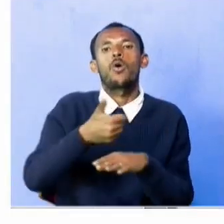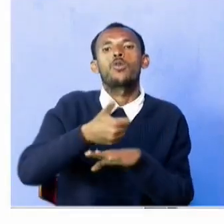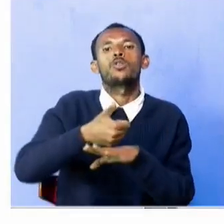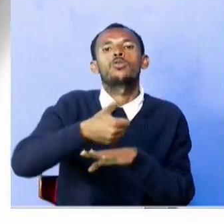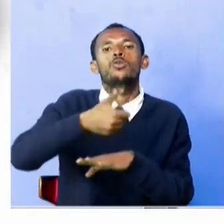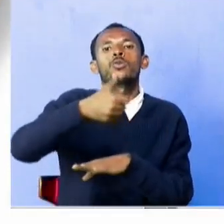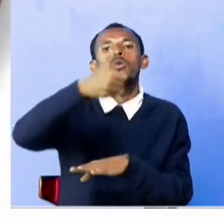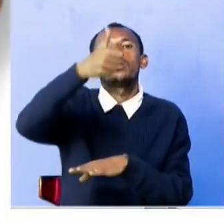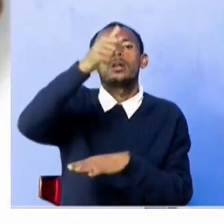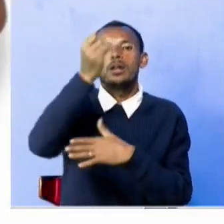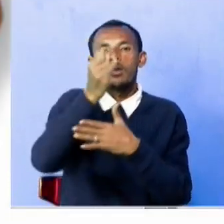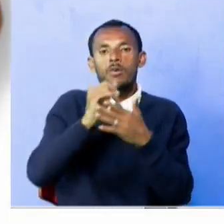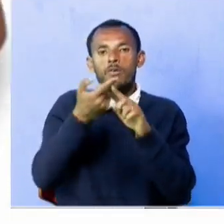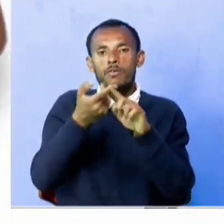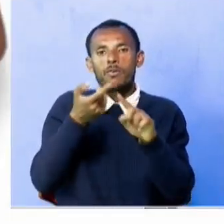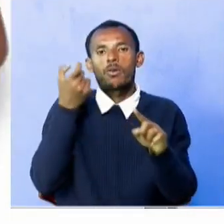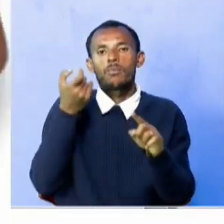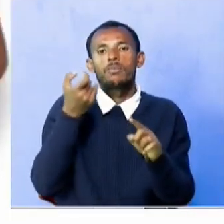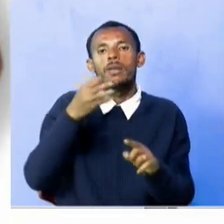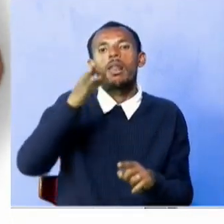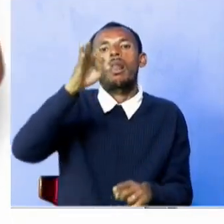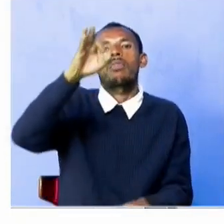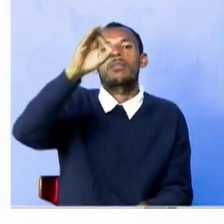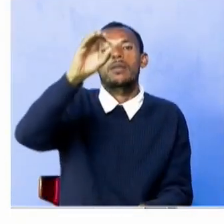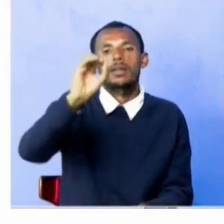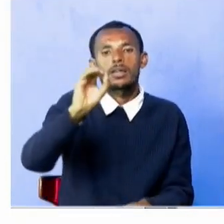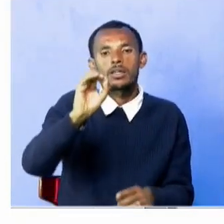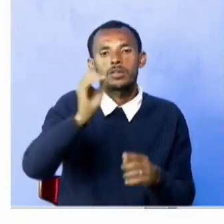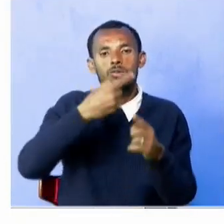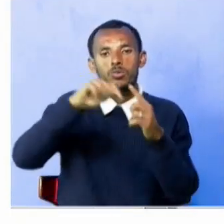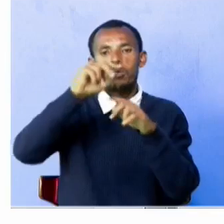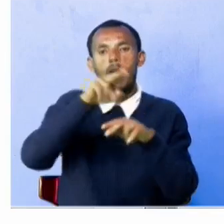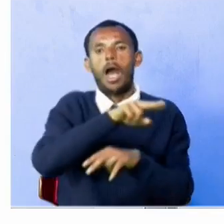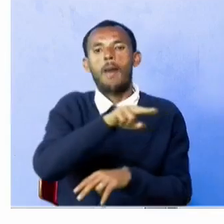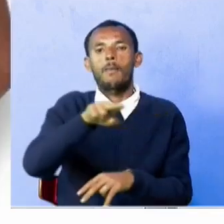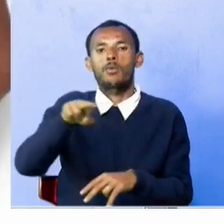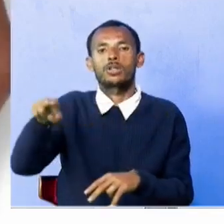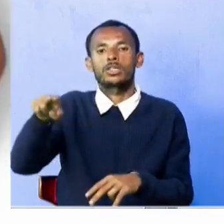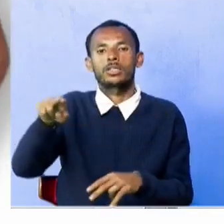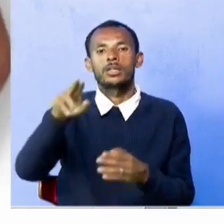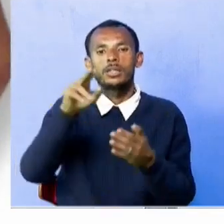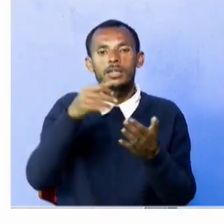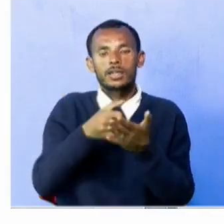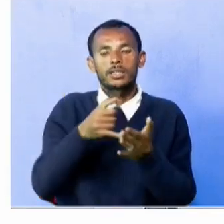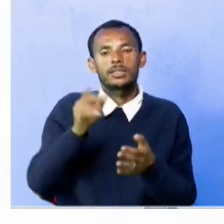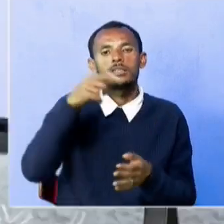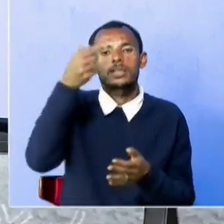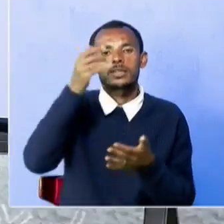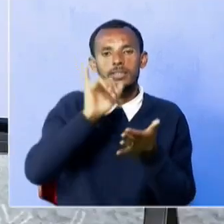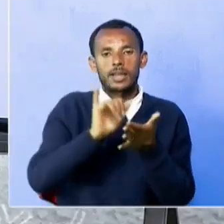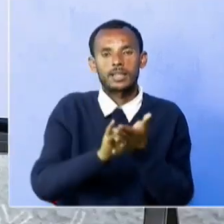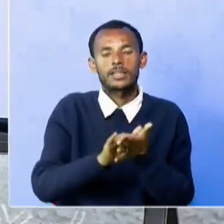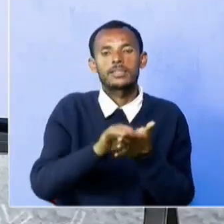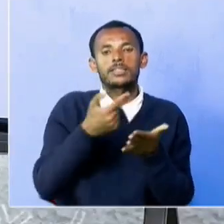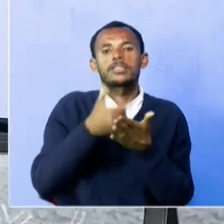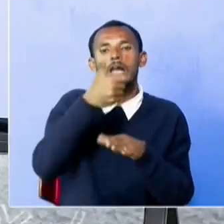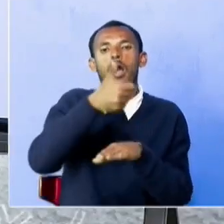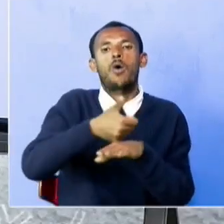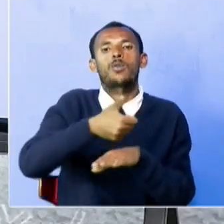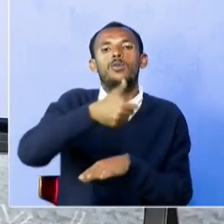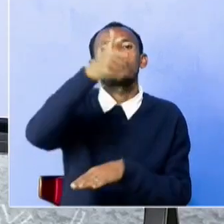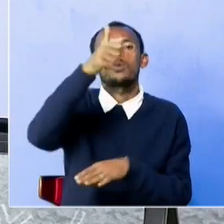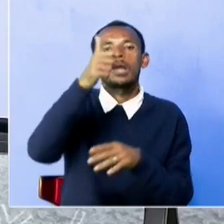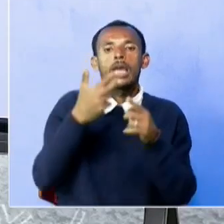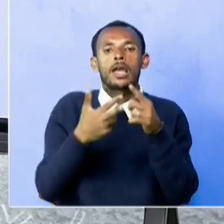drawn from the 90 degree to the hypotenuse. Okay, say this altitude